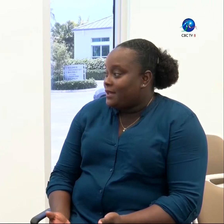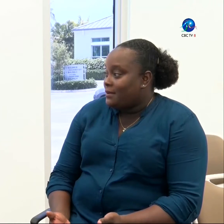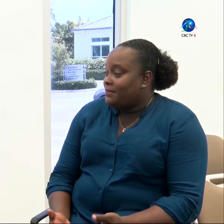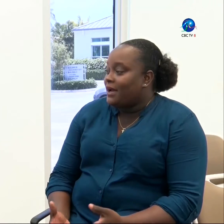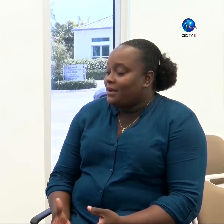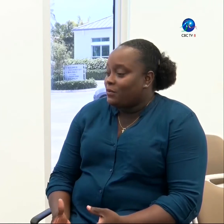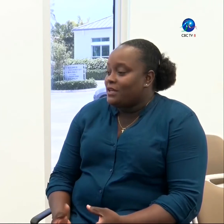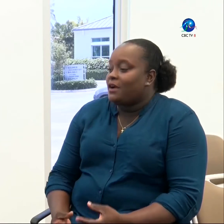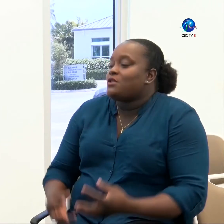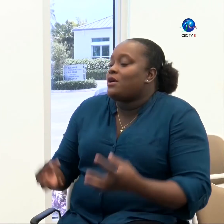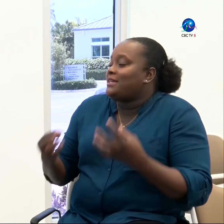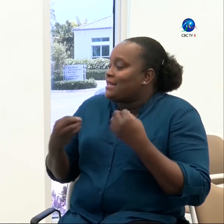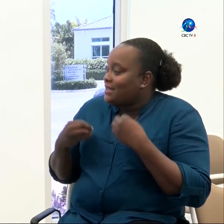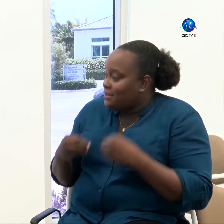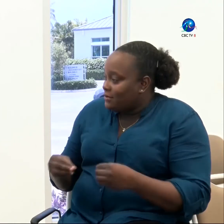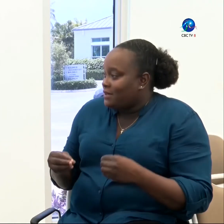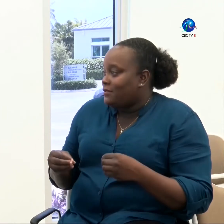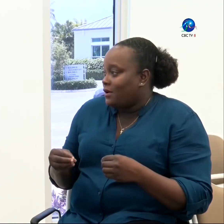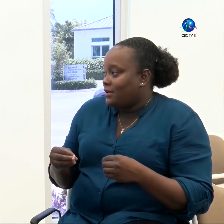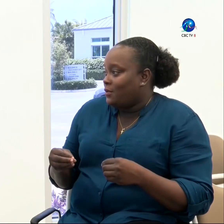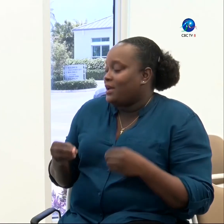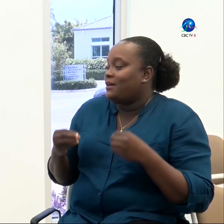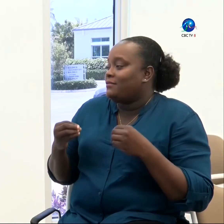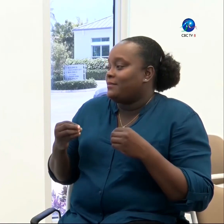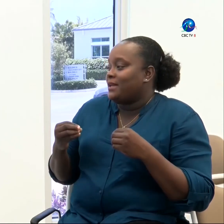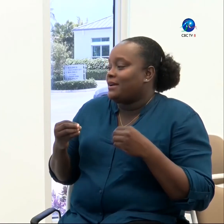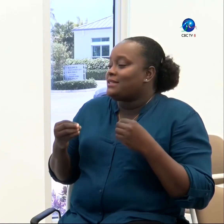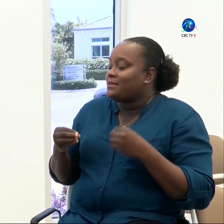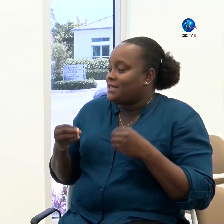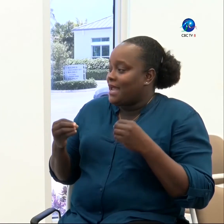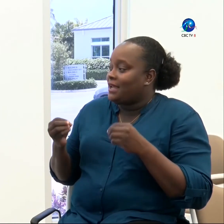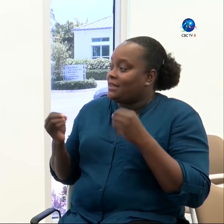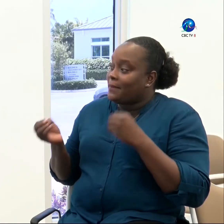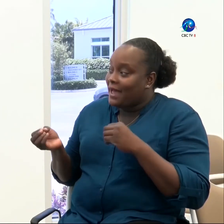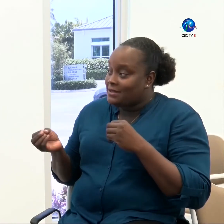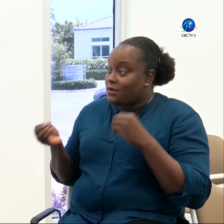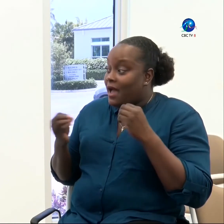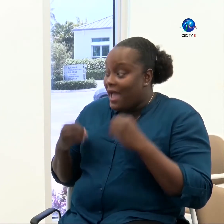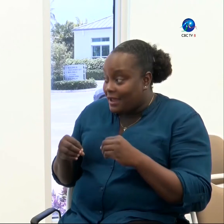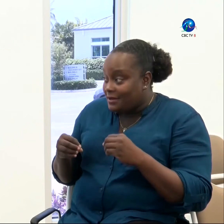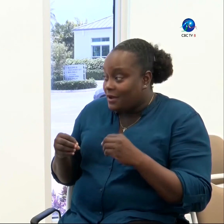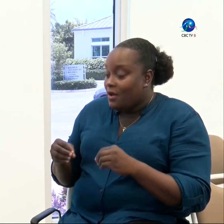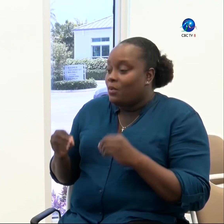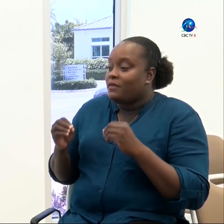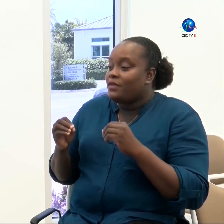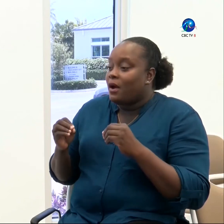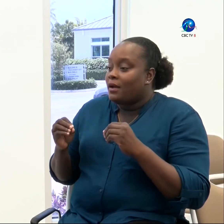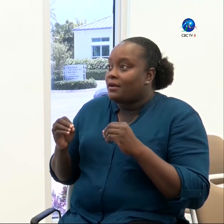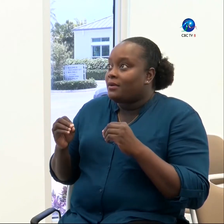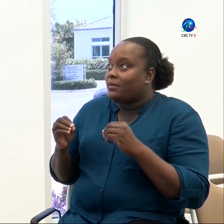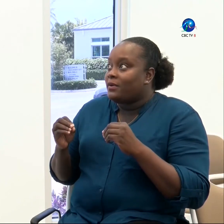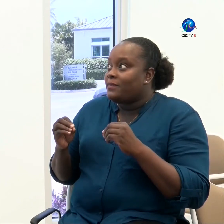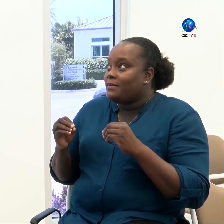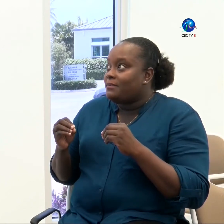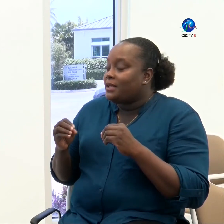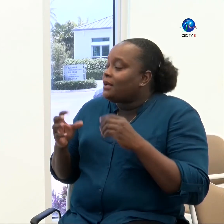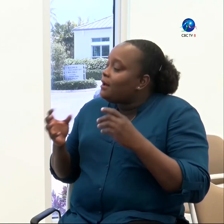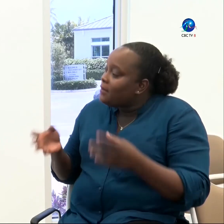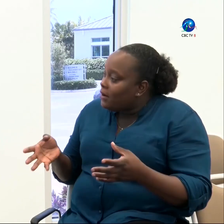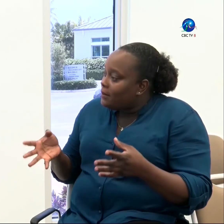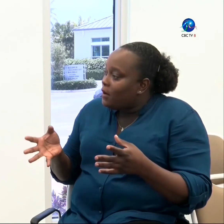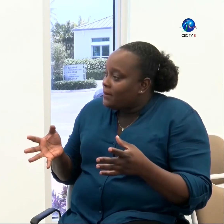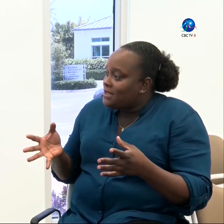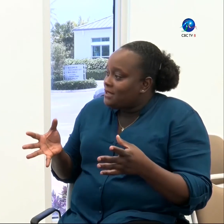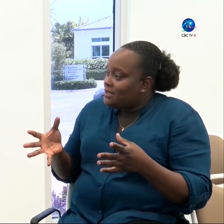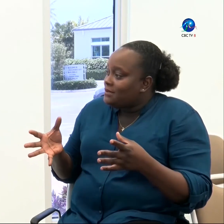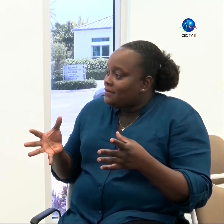pump, but we are not getting the rainfall that we have been accustomed to getting in the past, and we've been building